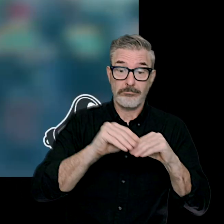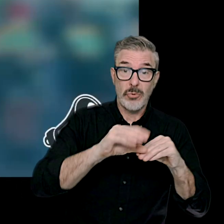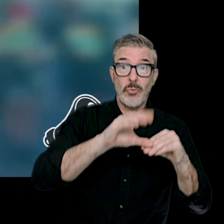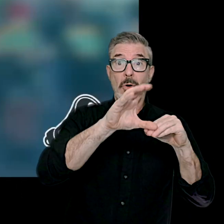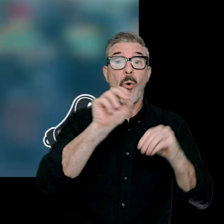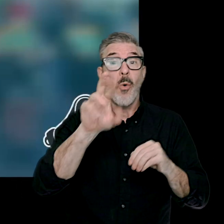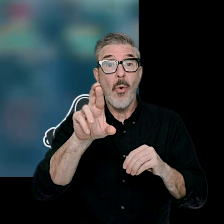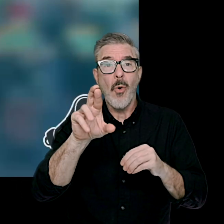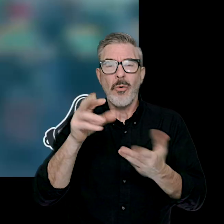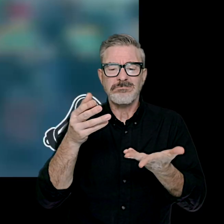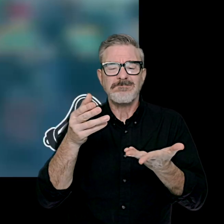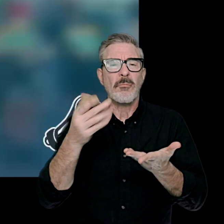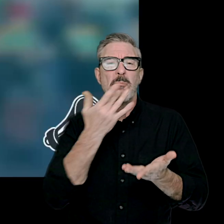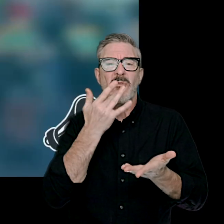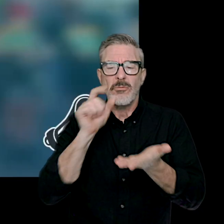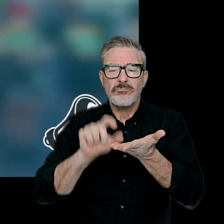and vacation accrued.